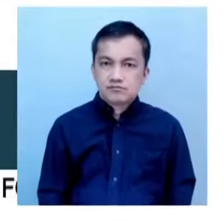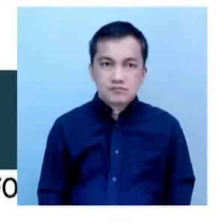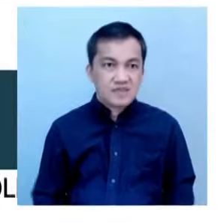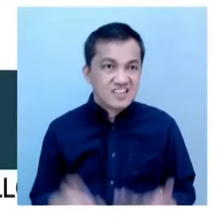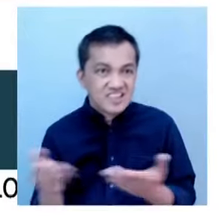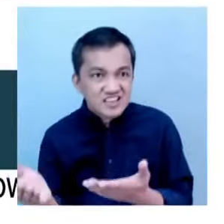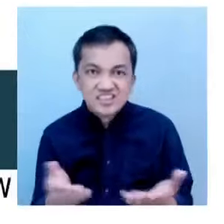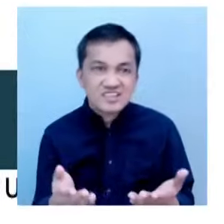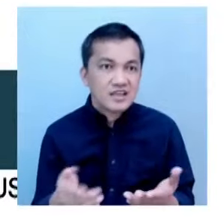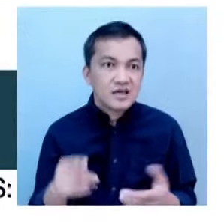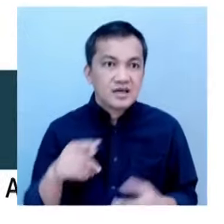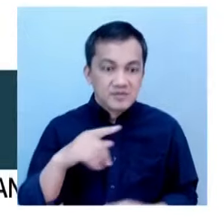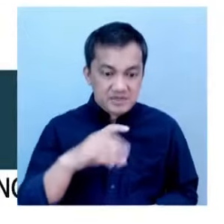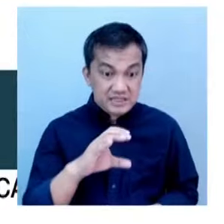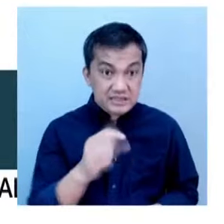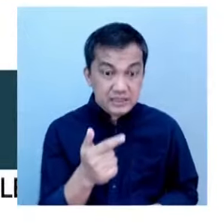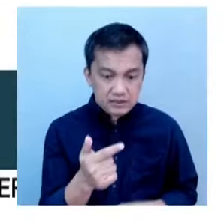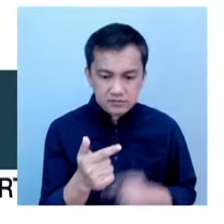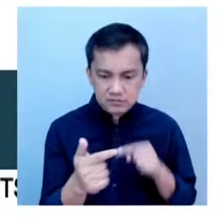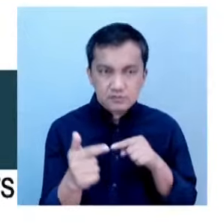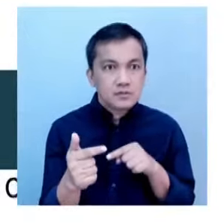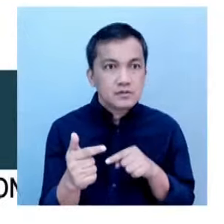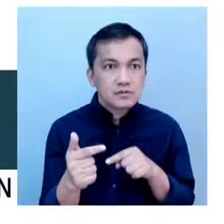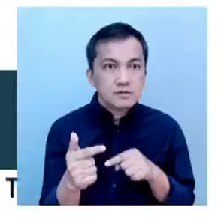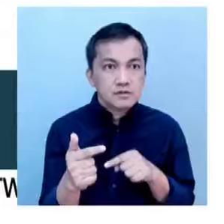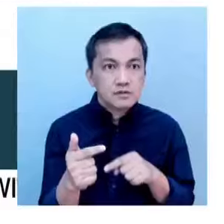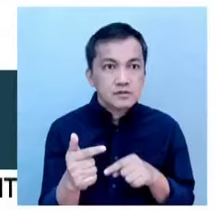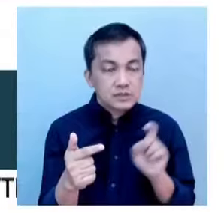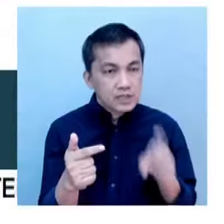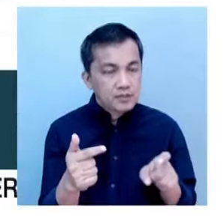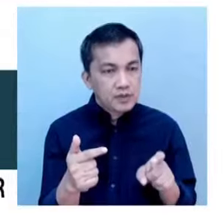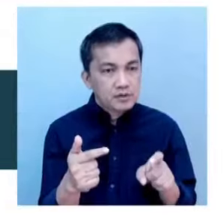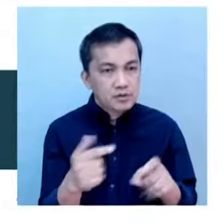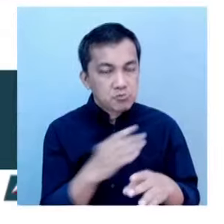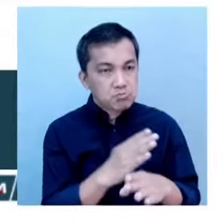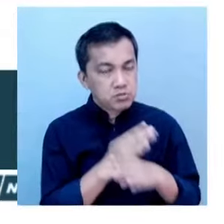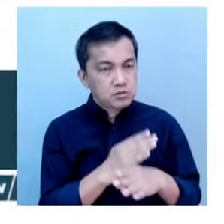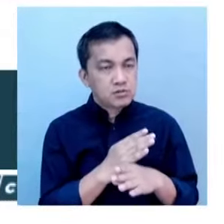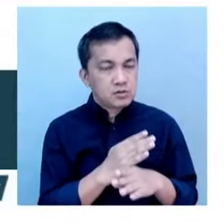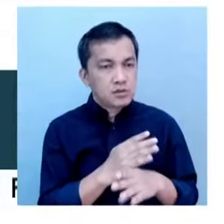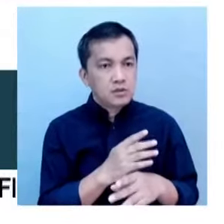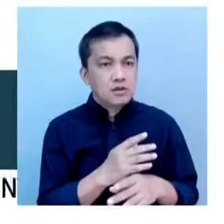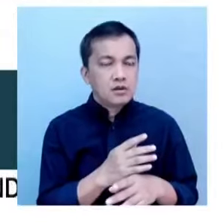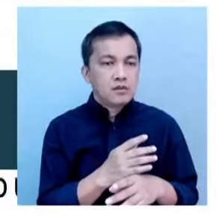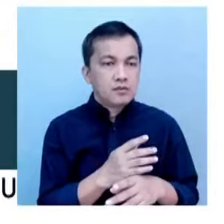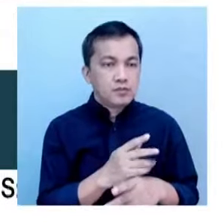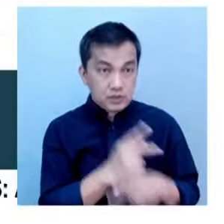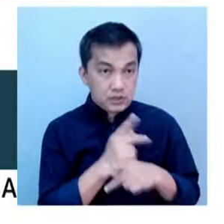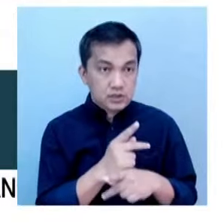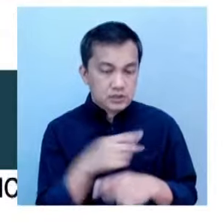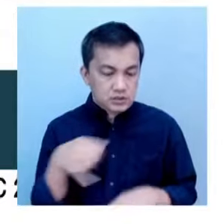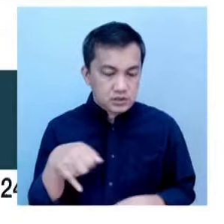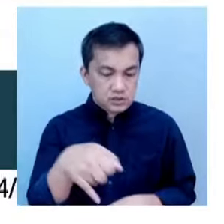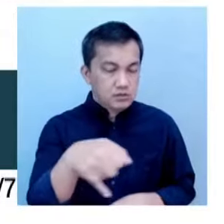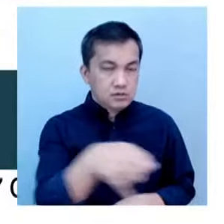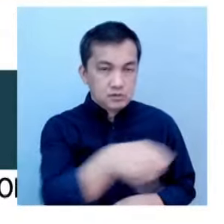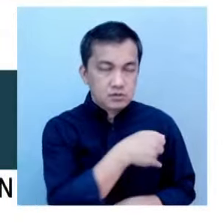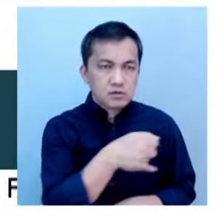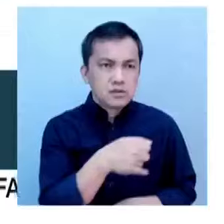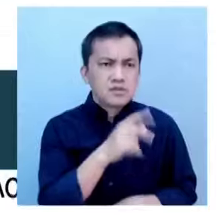Coast Guard, who's supposed to be the frontliners in protecting the territorial boundaries of the